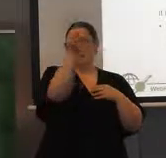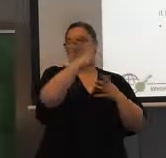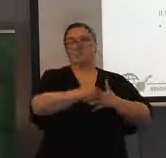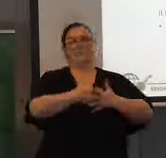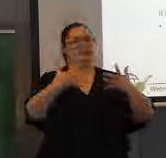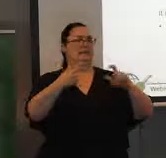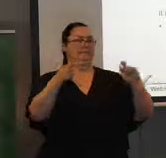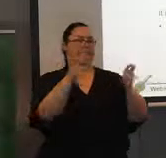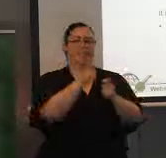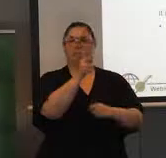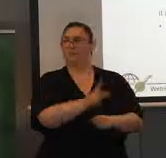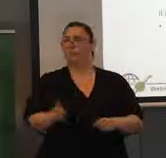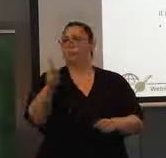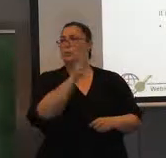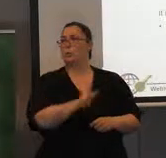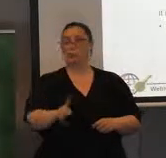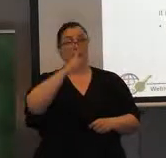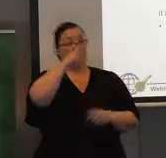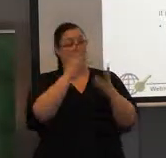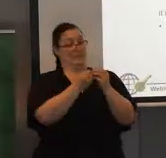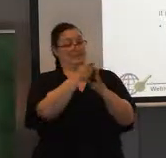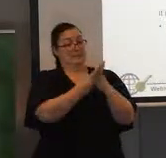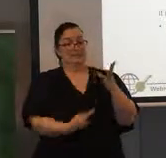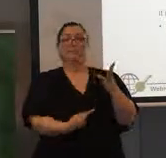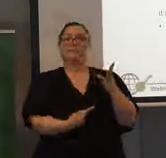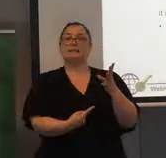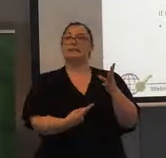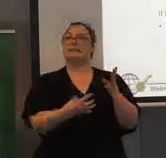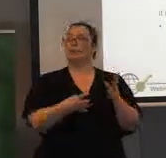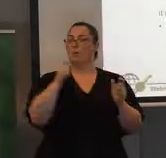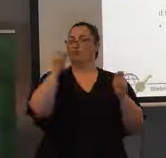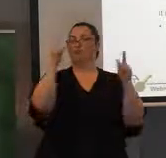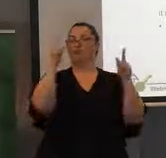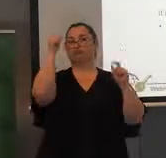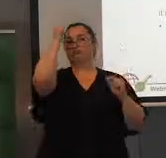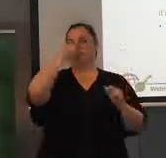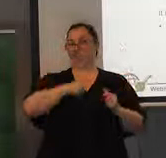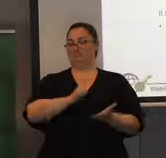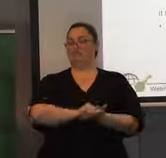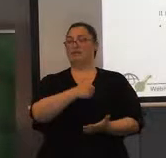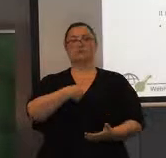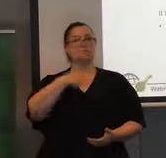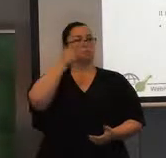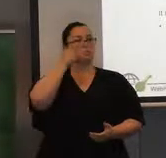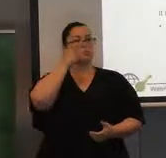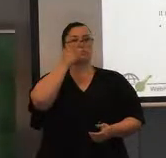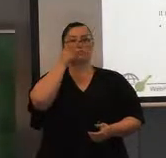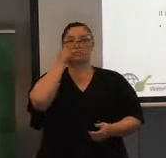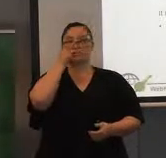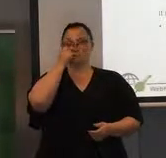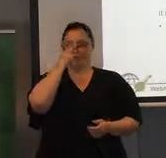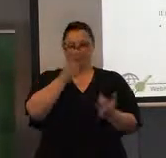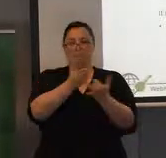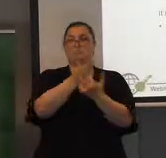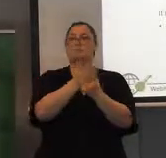of review at the moment, and people with disabilities are becoming more and more aware of their rights, of their equal rights to